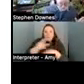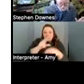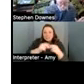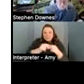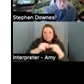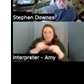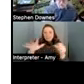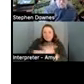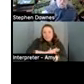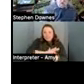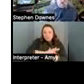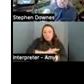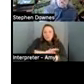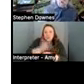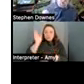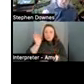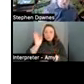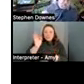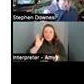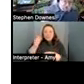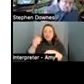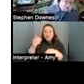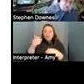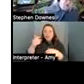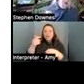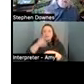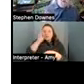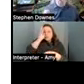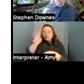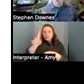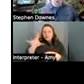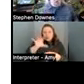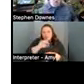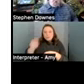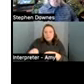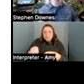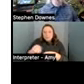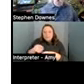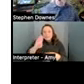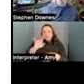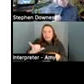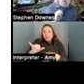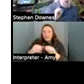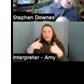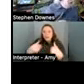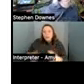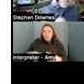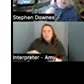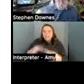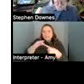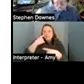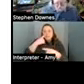presentation has been 100 created by a human except for the examples of things that were created by ai